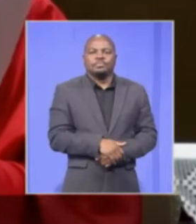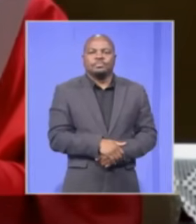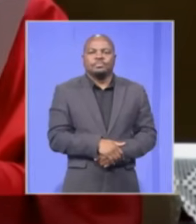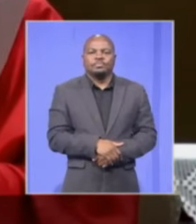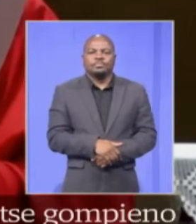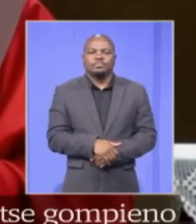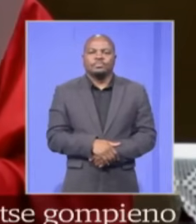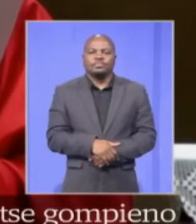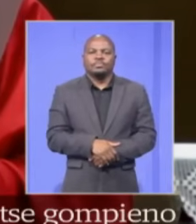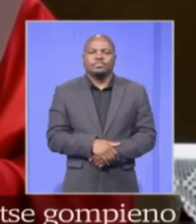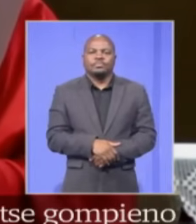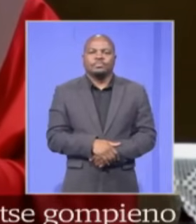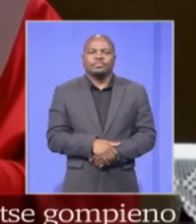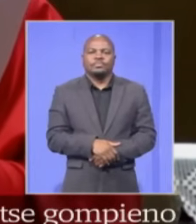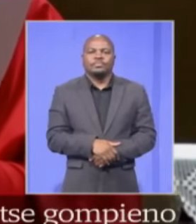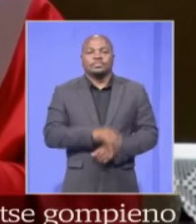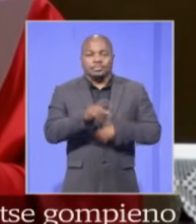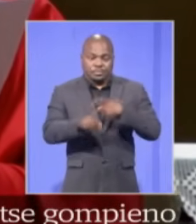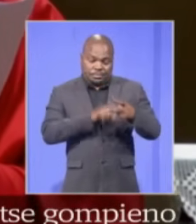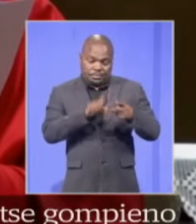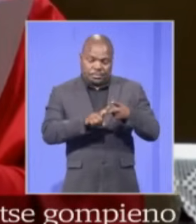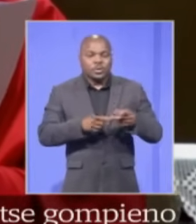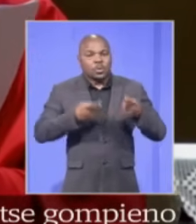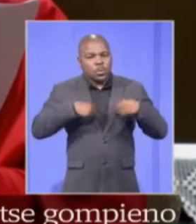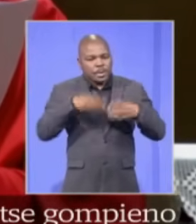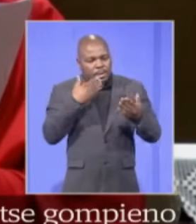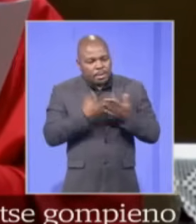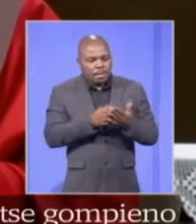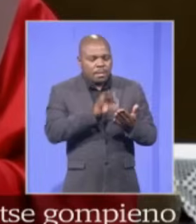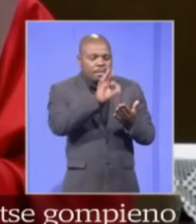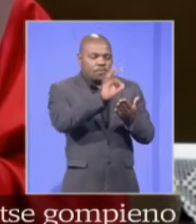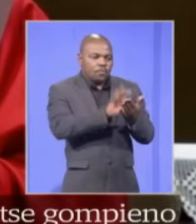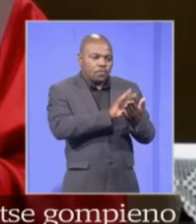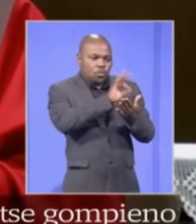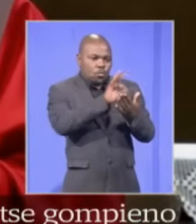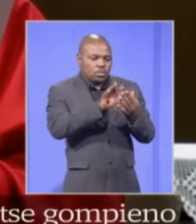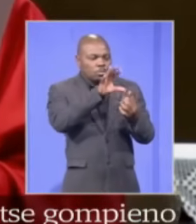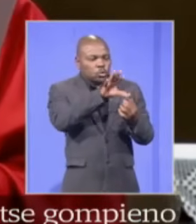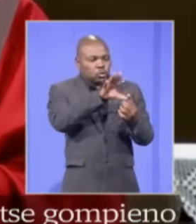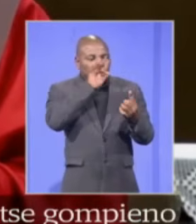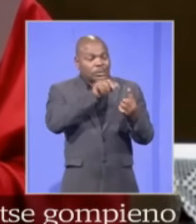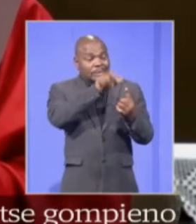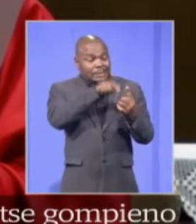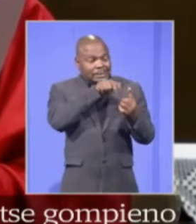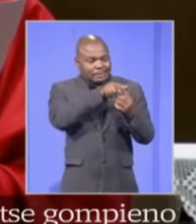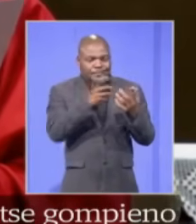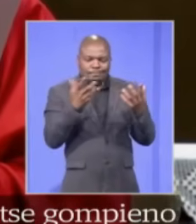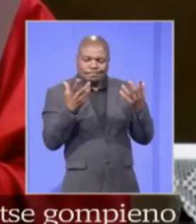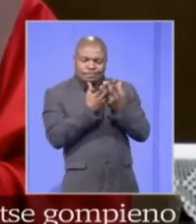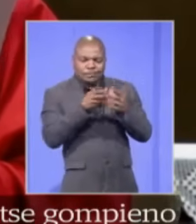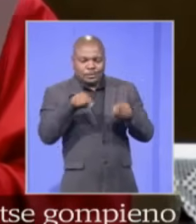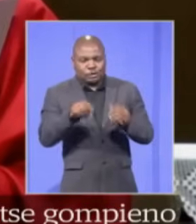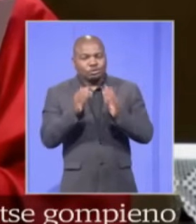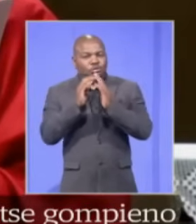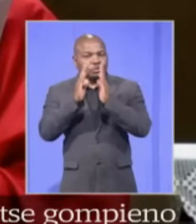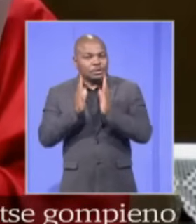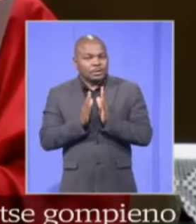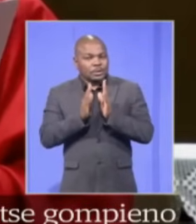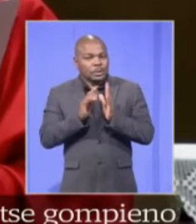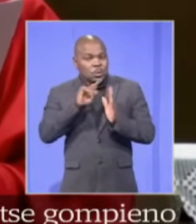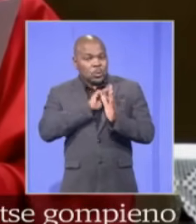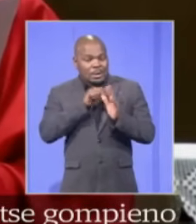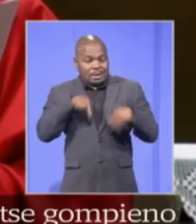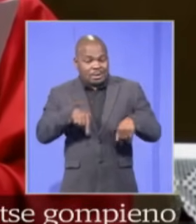è eletto papa gore re kgone go tlhopha motho yo kereke e mo tlhokang mo nakong eno